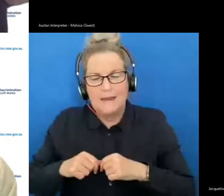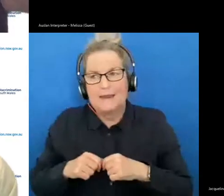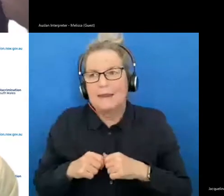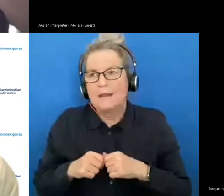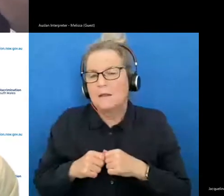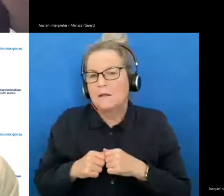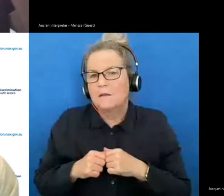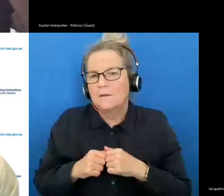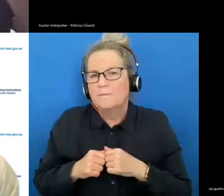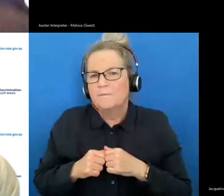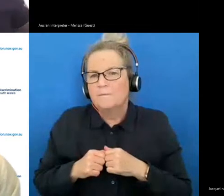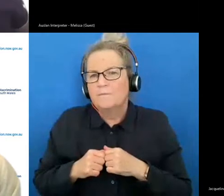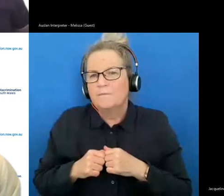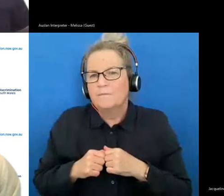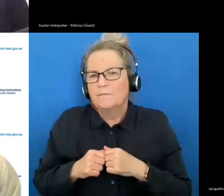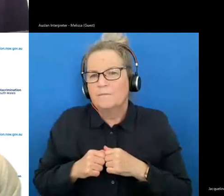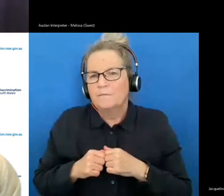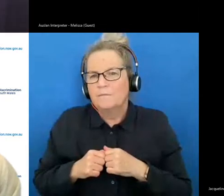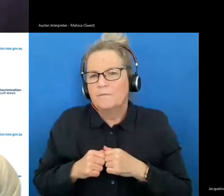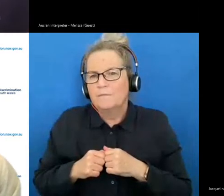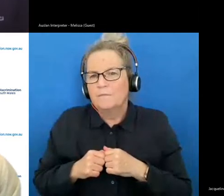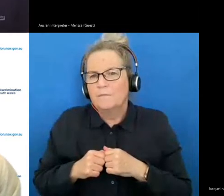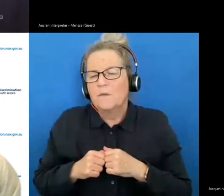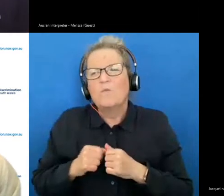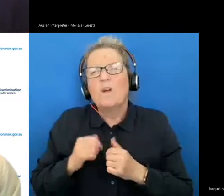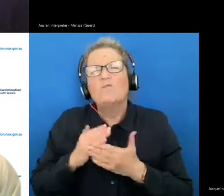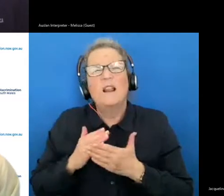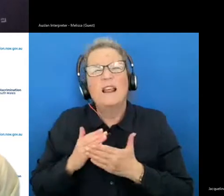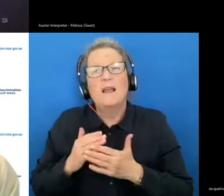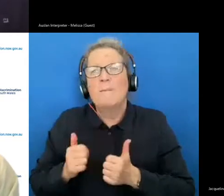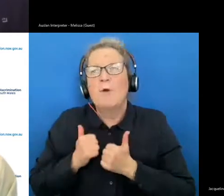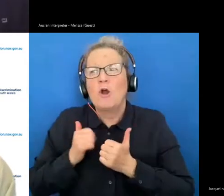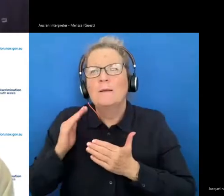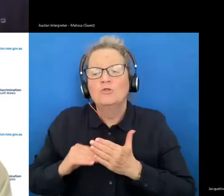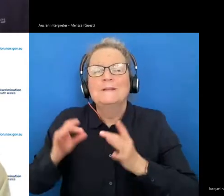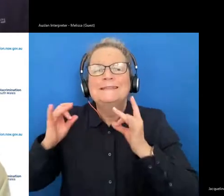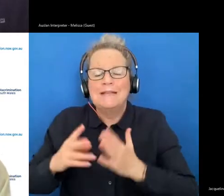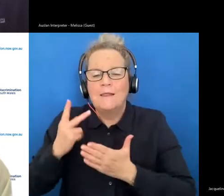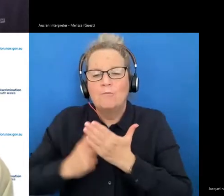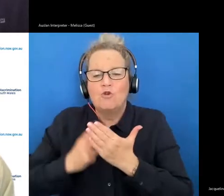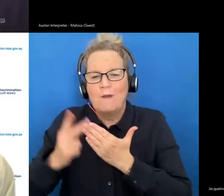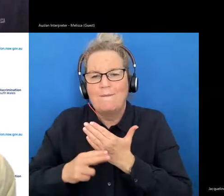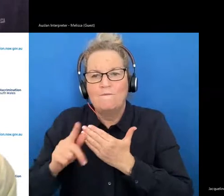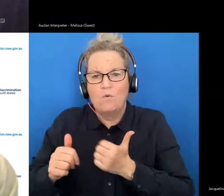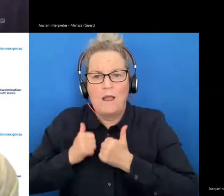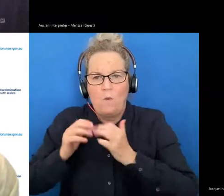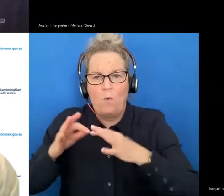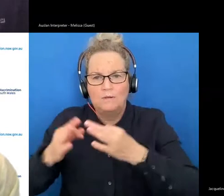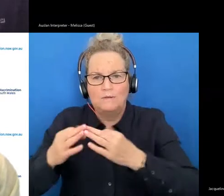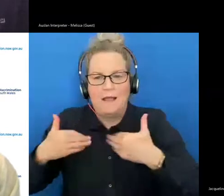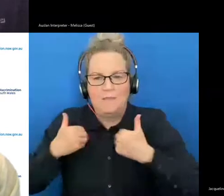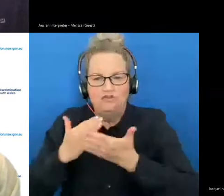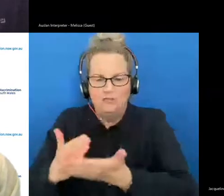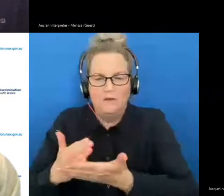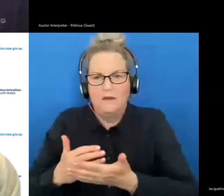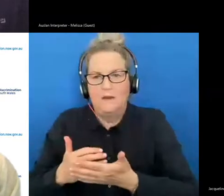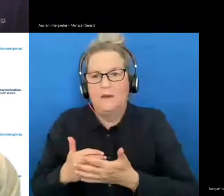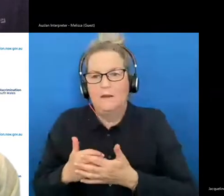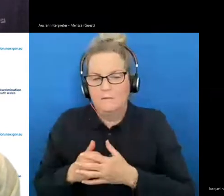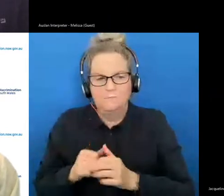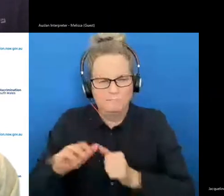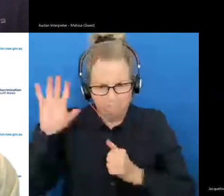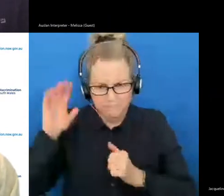employed, it really started a program for HealthShare, but as for timeliness, it was excellent. I mean, I came out